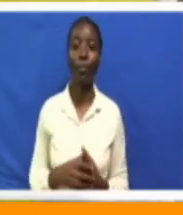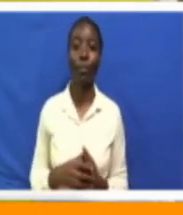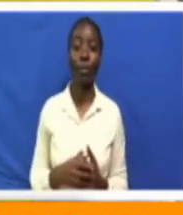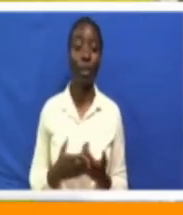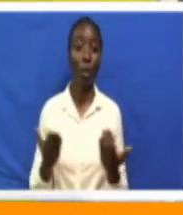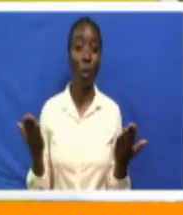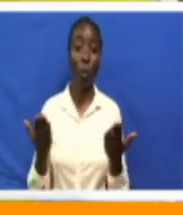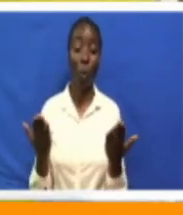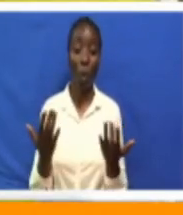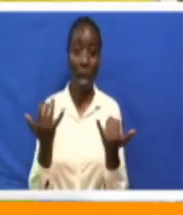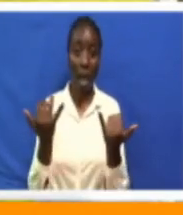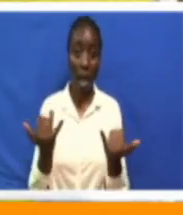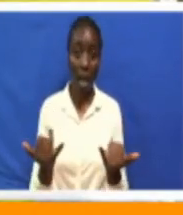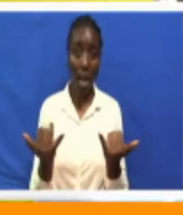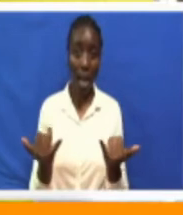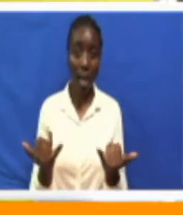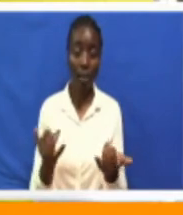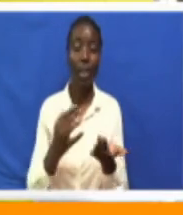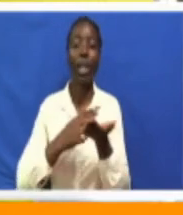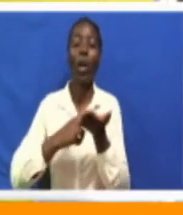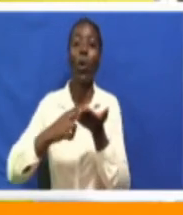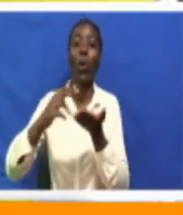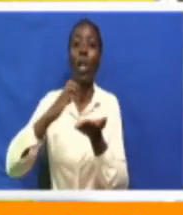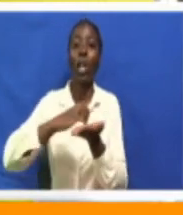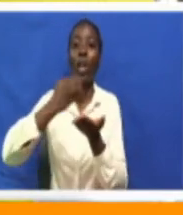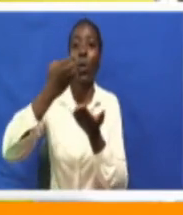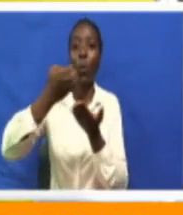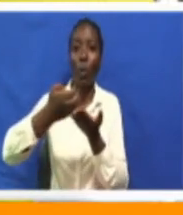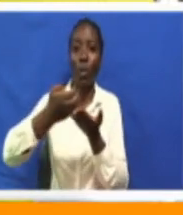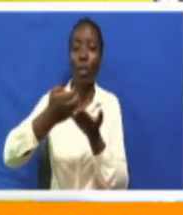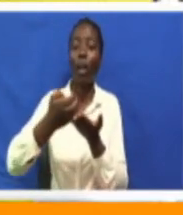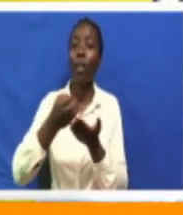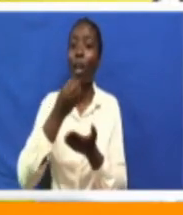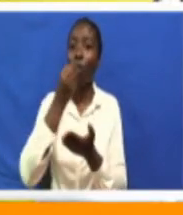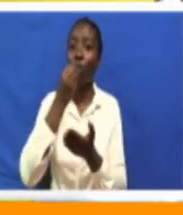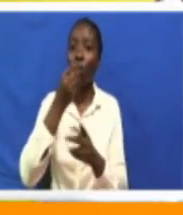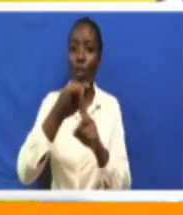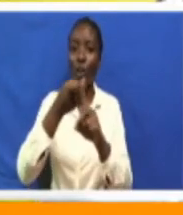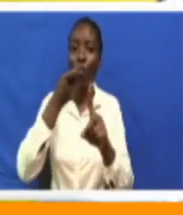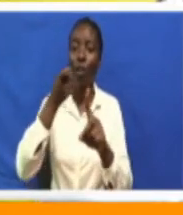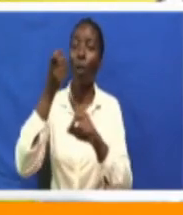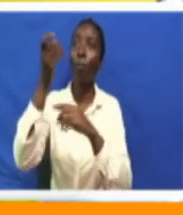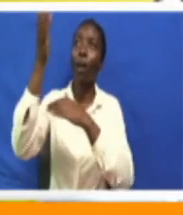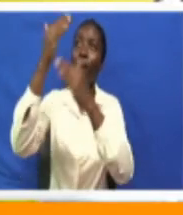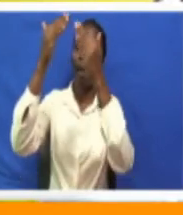is none other than the Eucharist the food from heaven